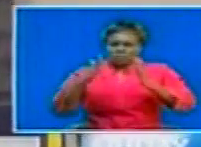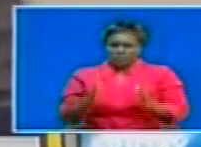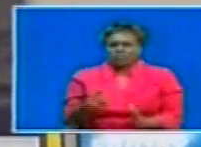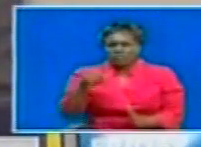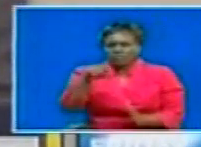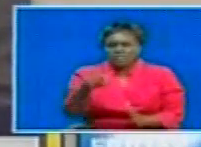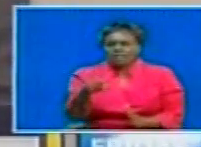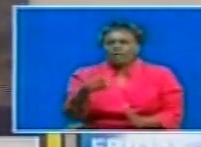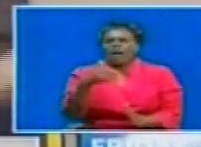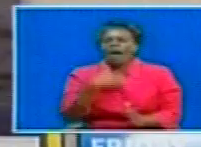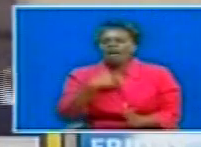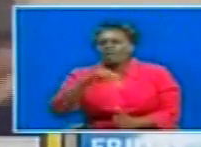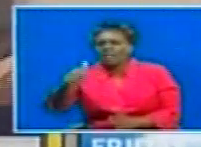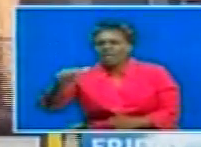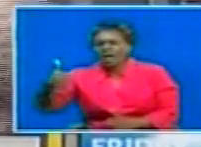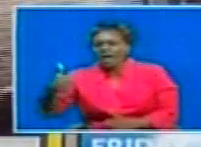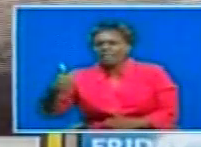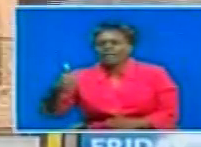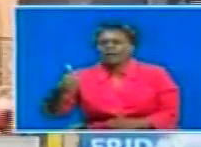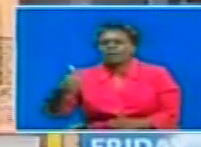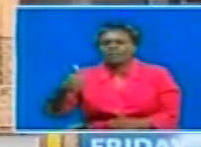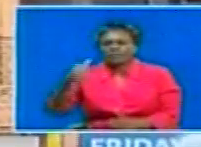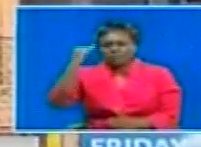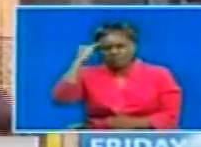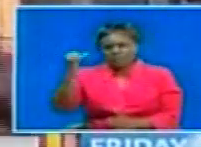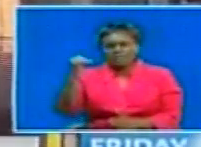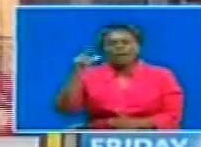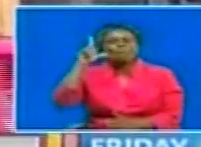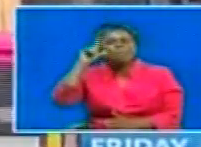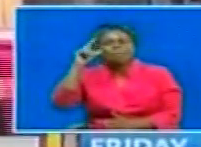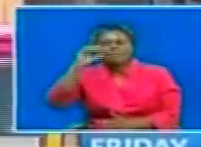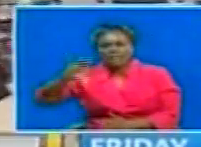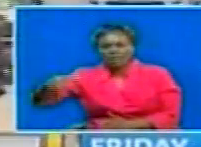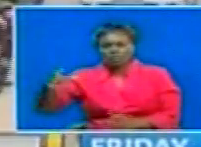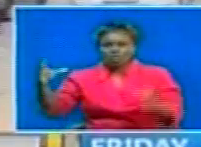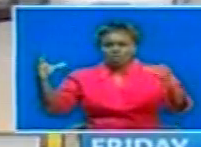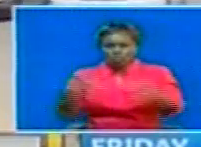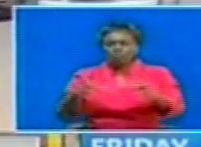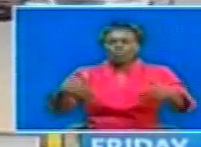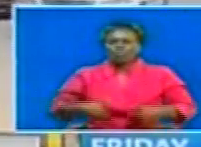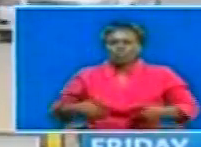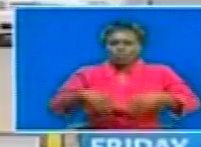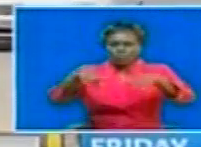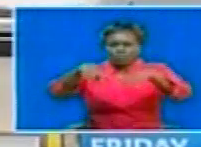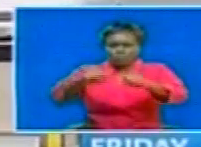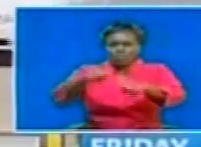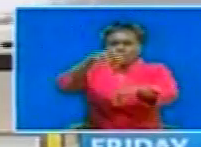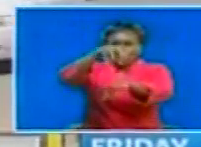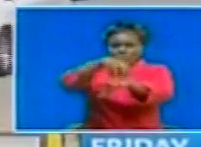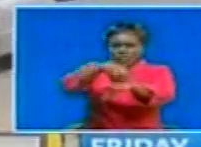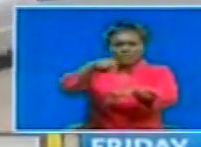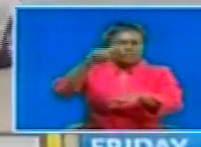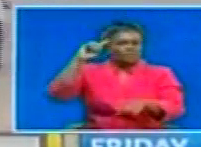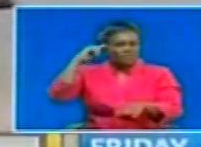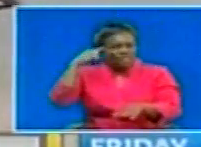be drivers for other agendas? Meanwhile, in Kisauni, Mombasa County, a group of youth have taken over running of mosques from imams they consider